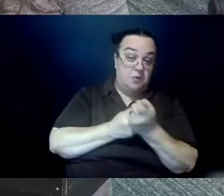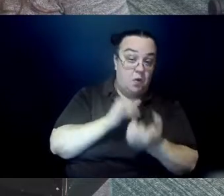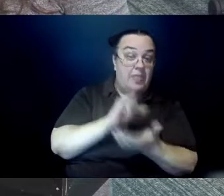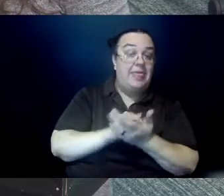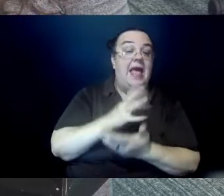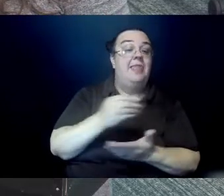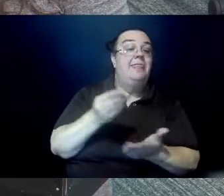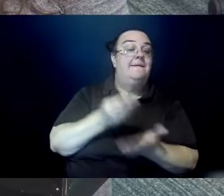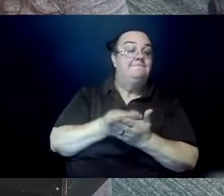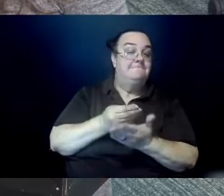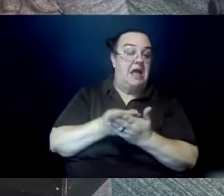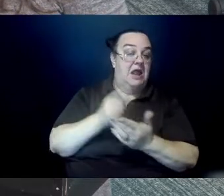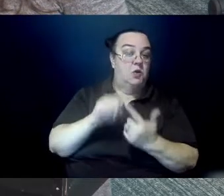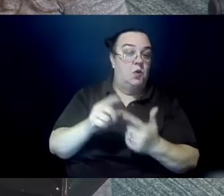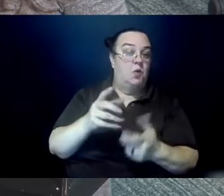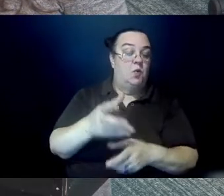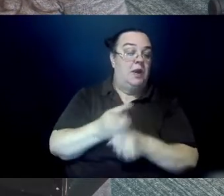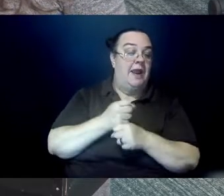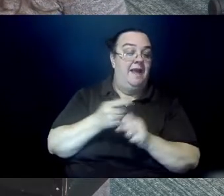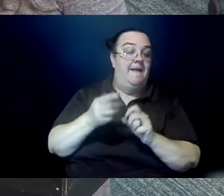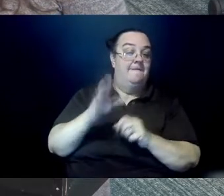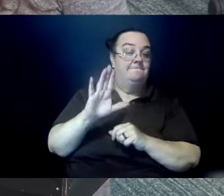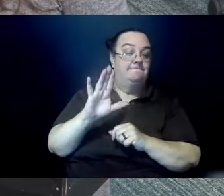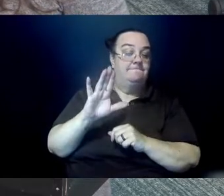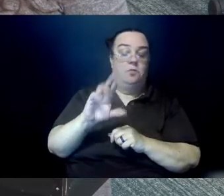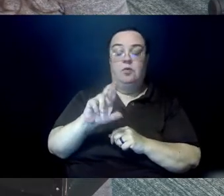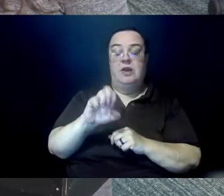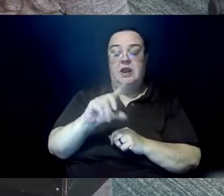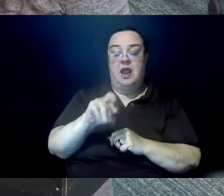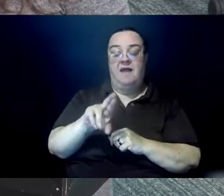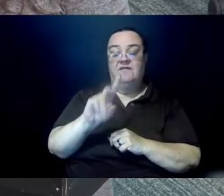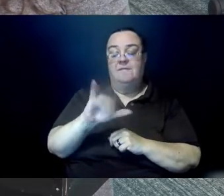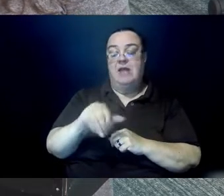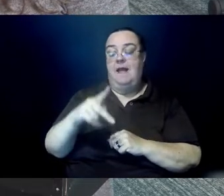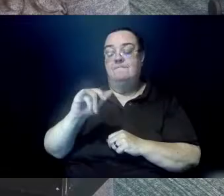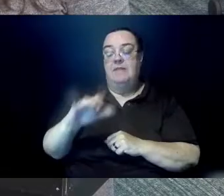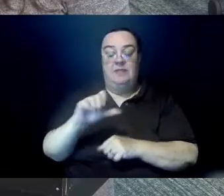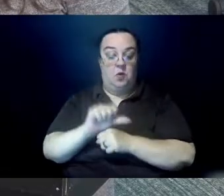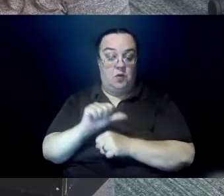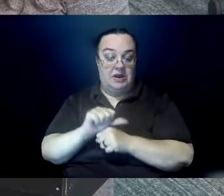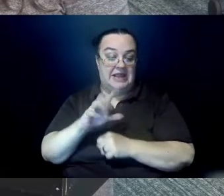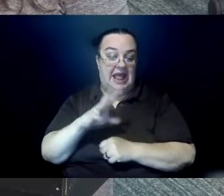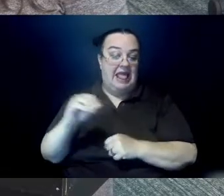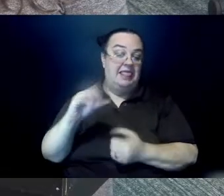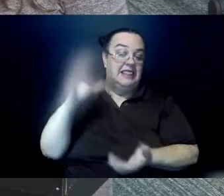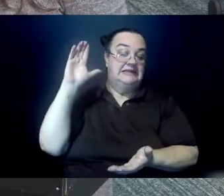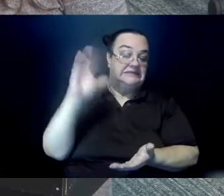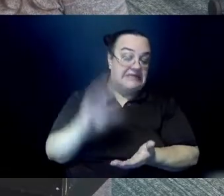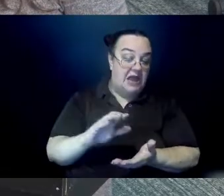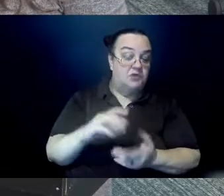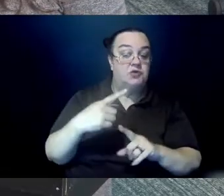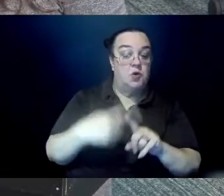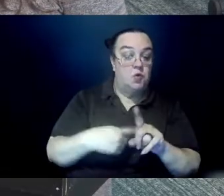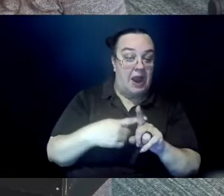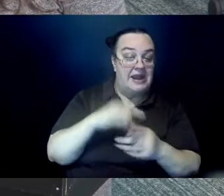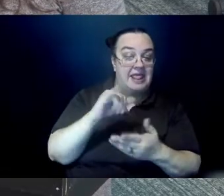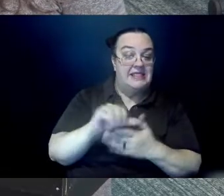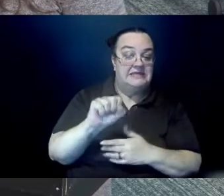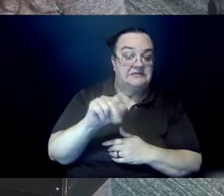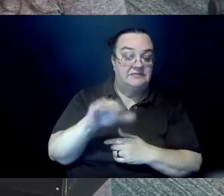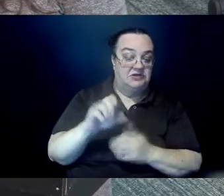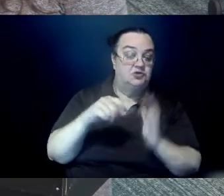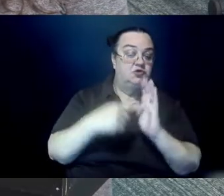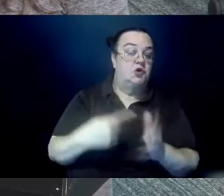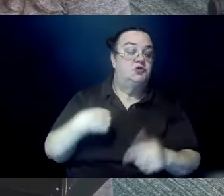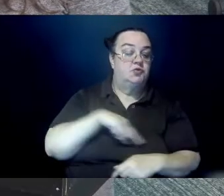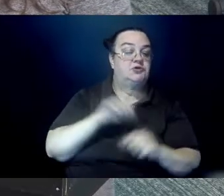to be recovered by Public Works and the downtrend in rentals of these spaces show that we should be promoting